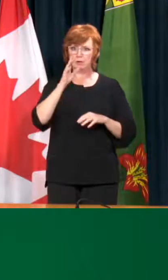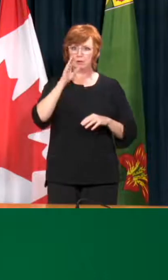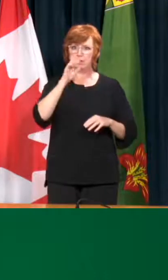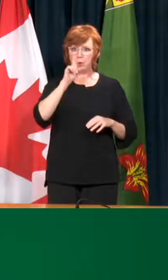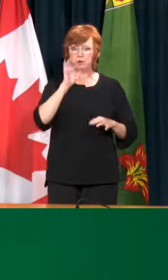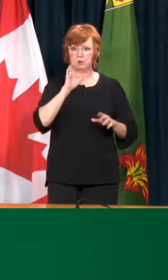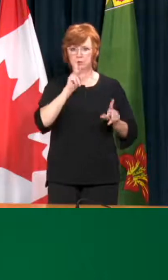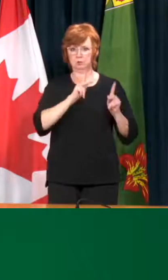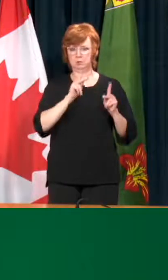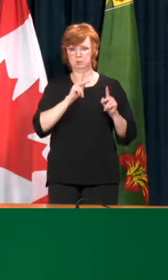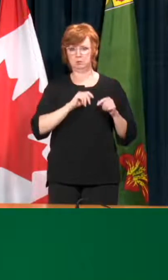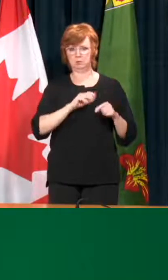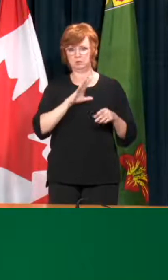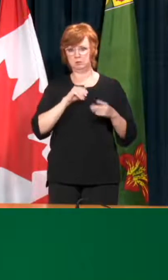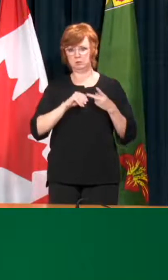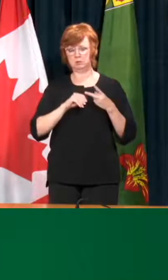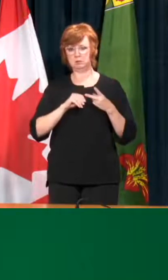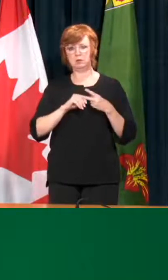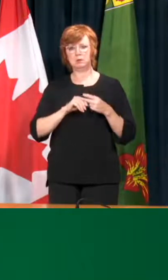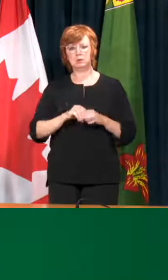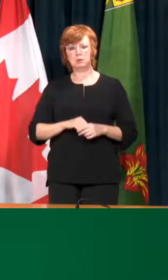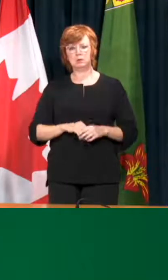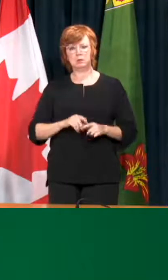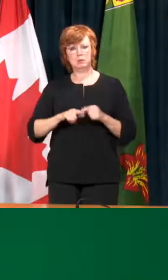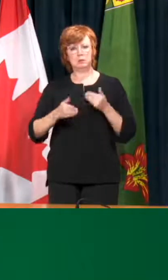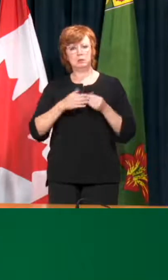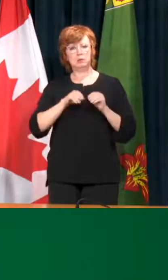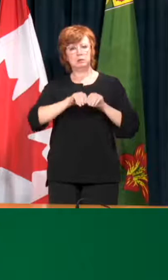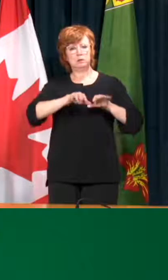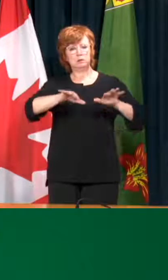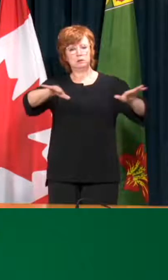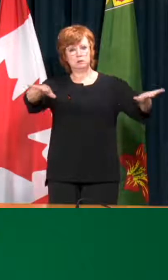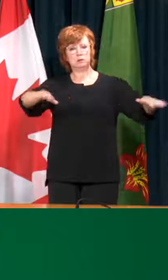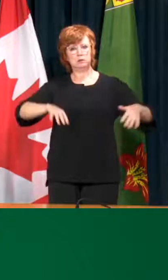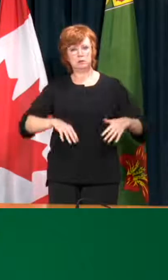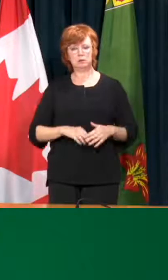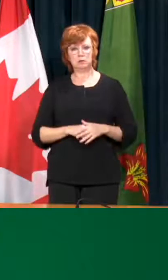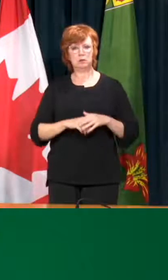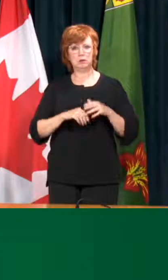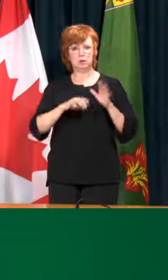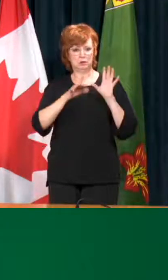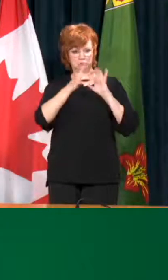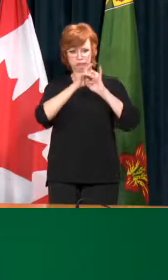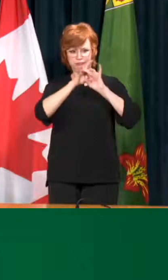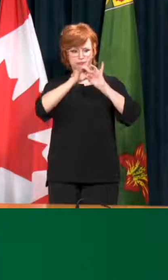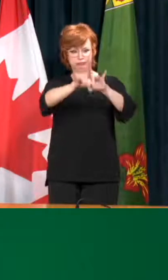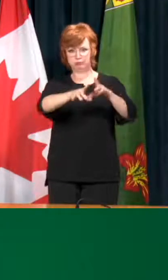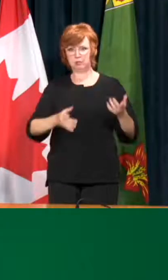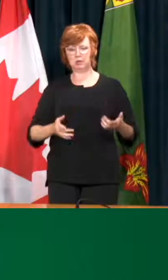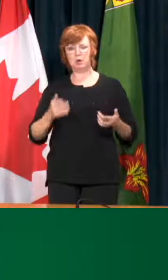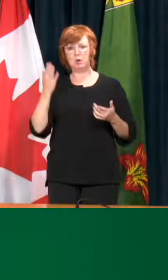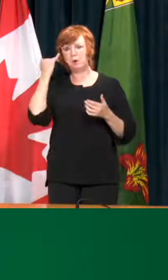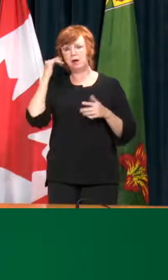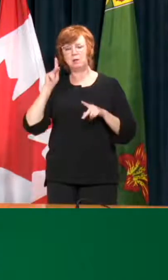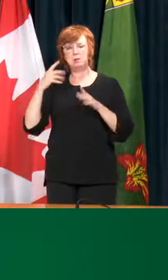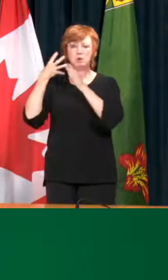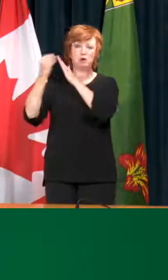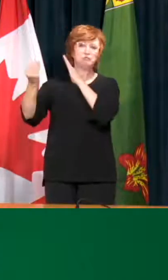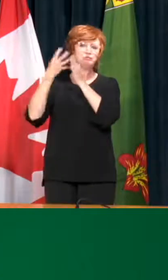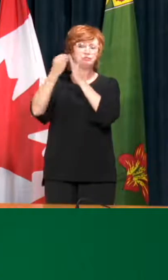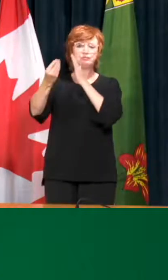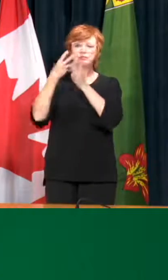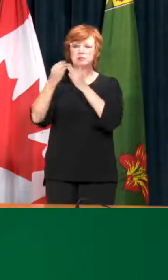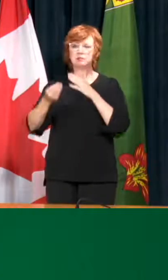plus contacts. And we are finding that as people are out and about, right in the beginning of March, each person had